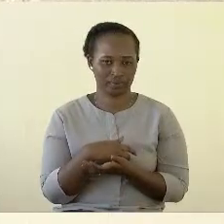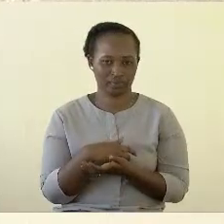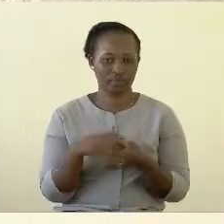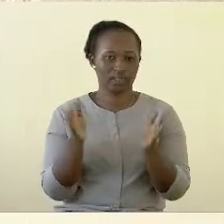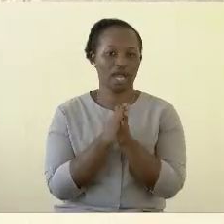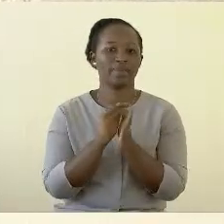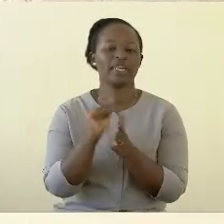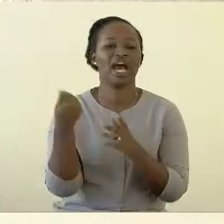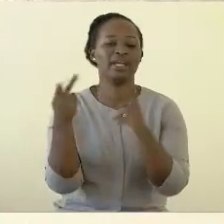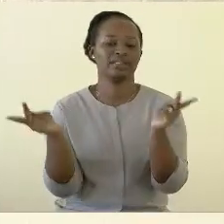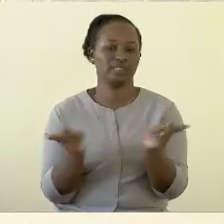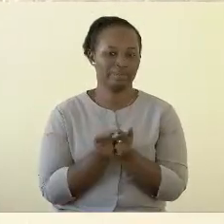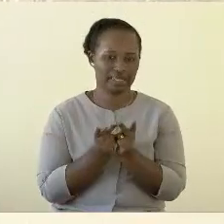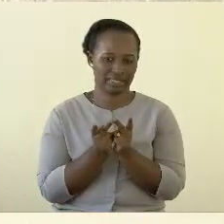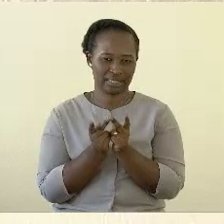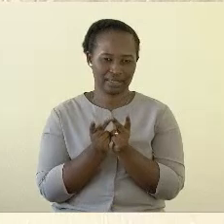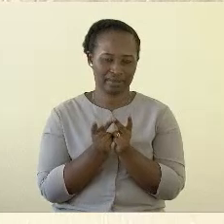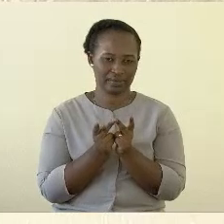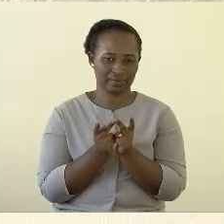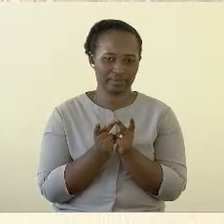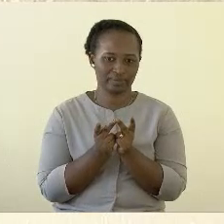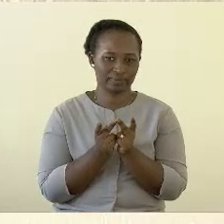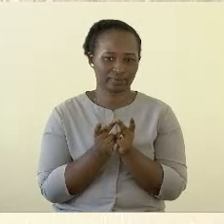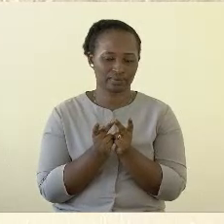and other places.